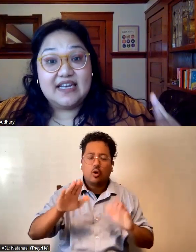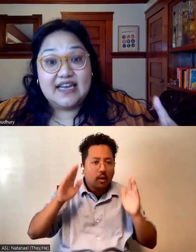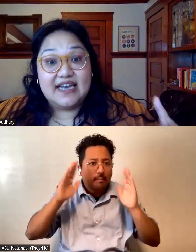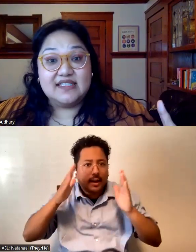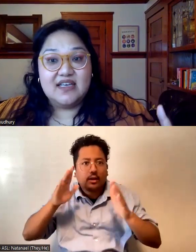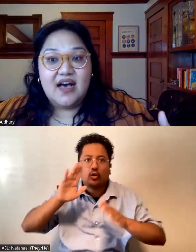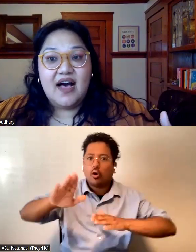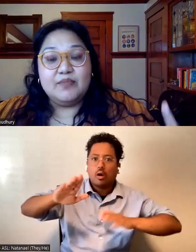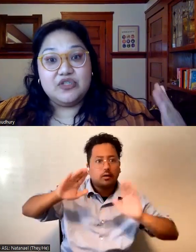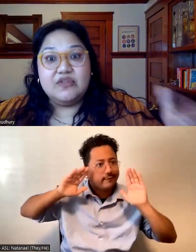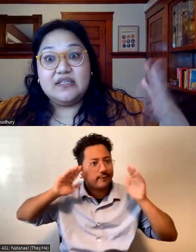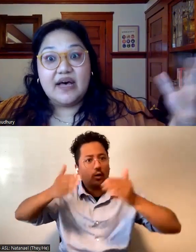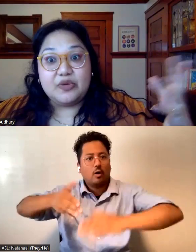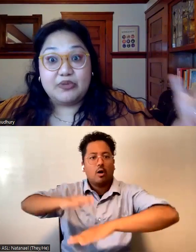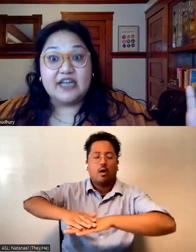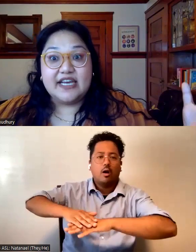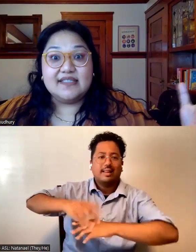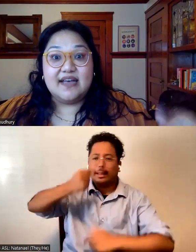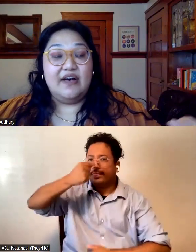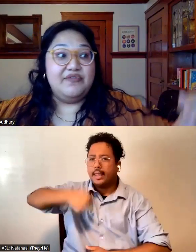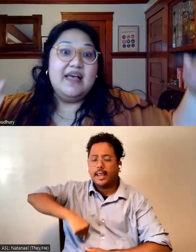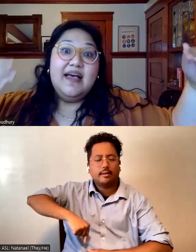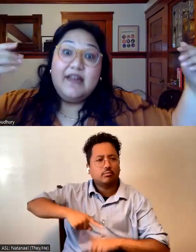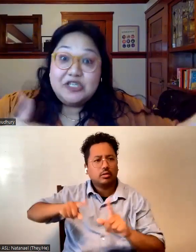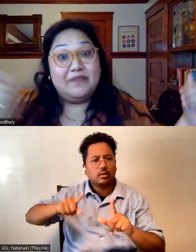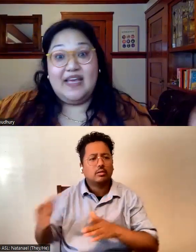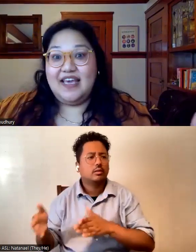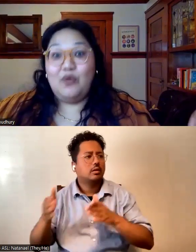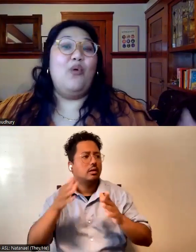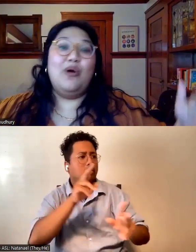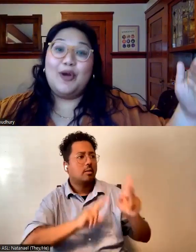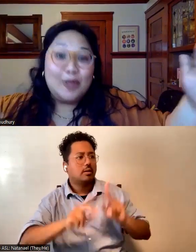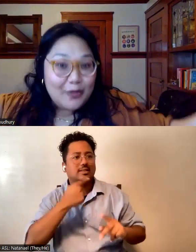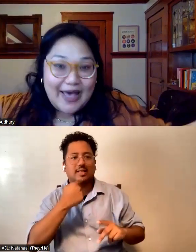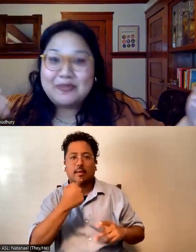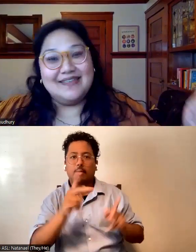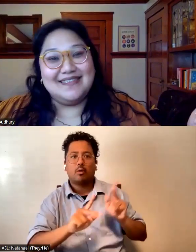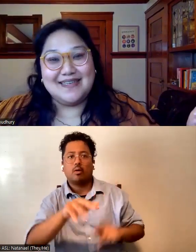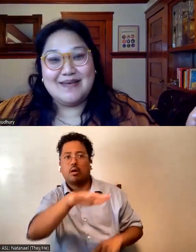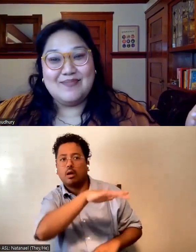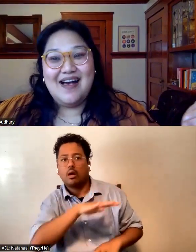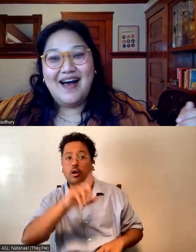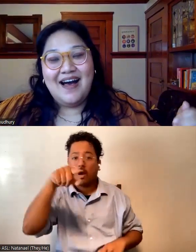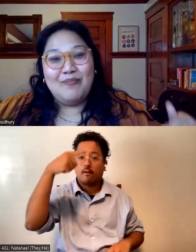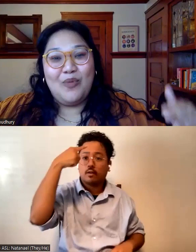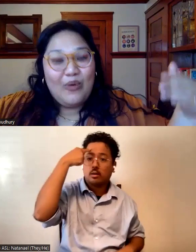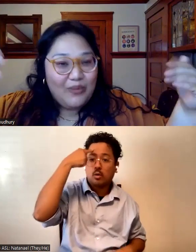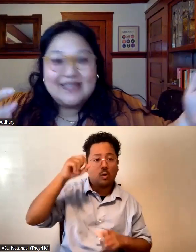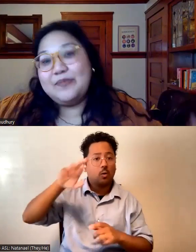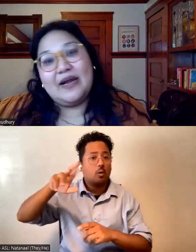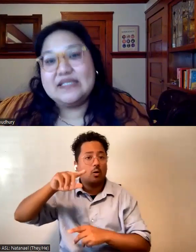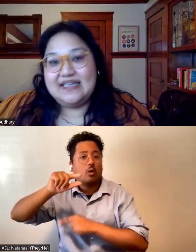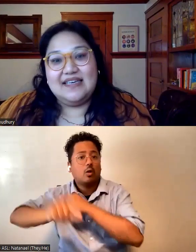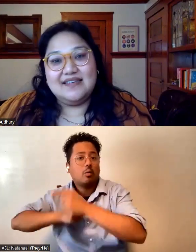that connects to these other projects of nation making or global capitalism or